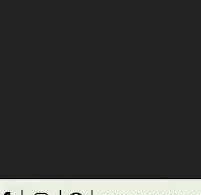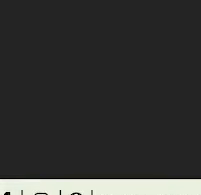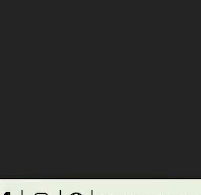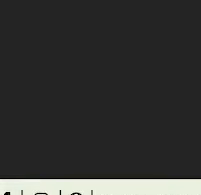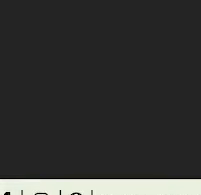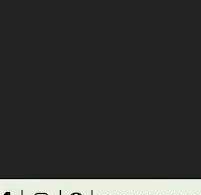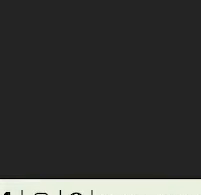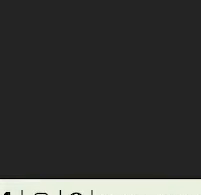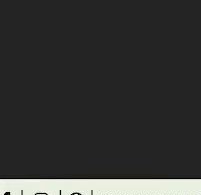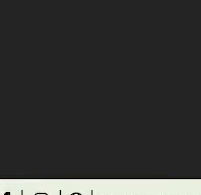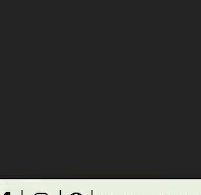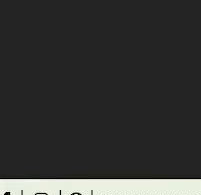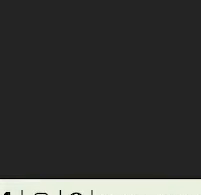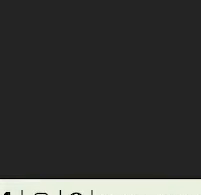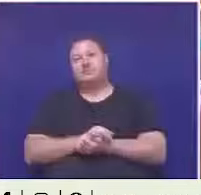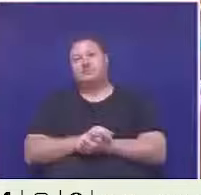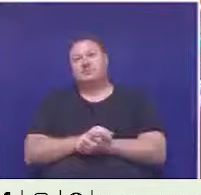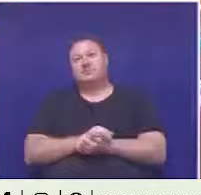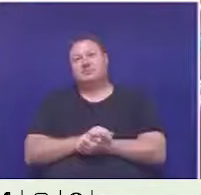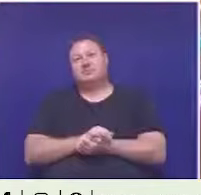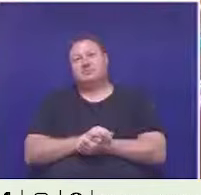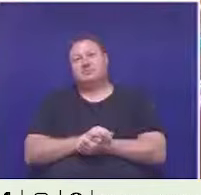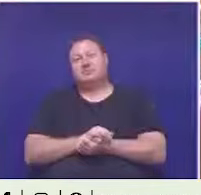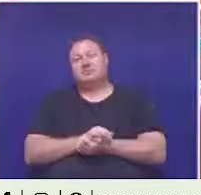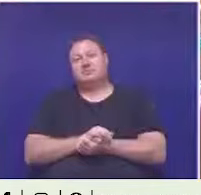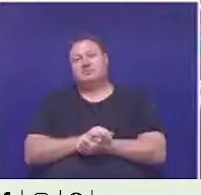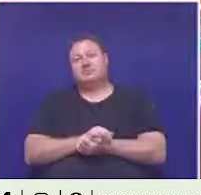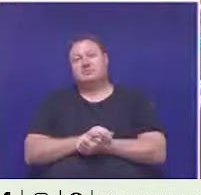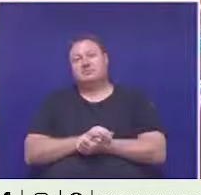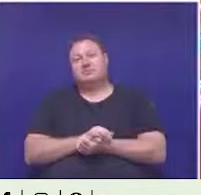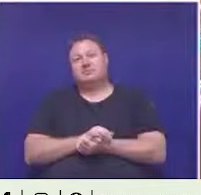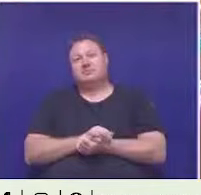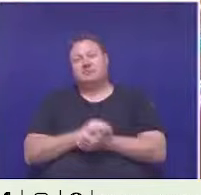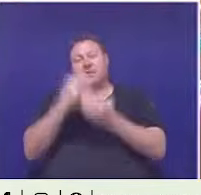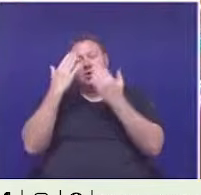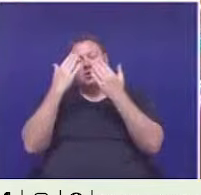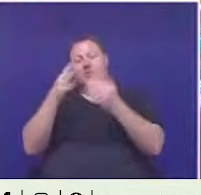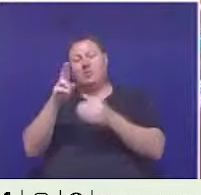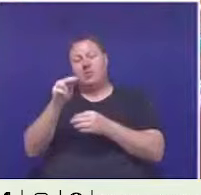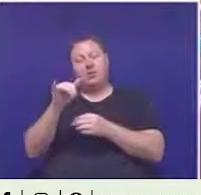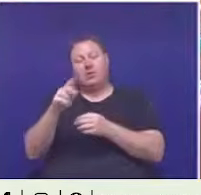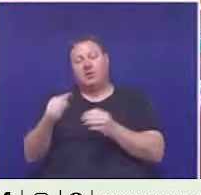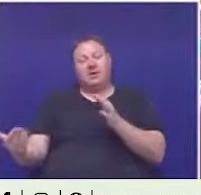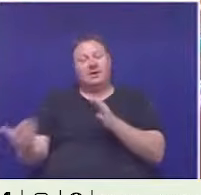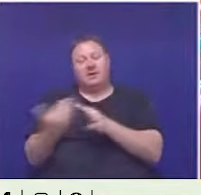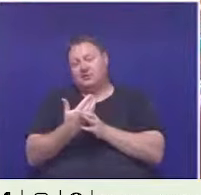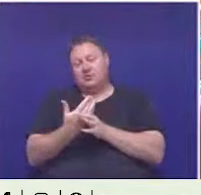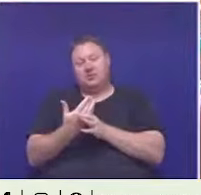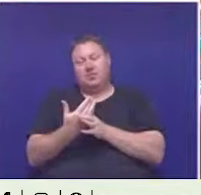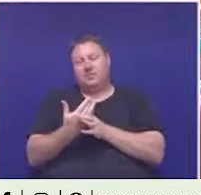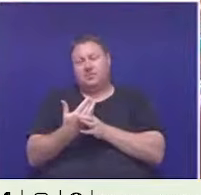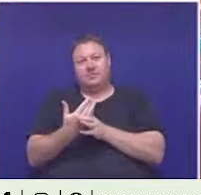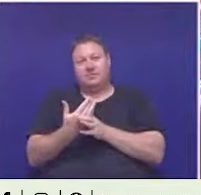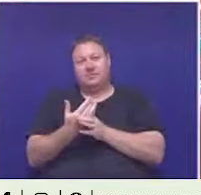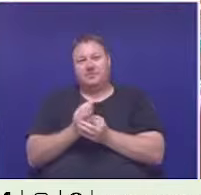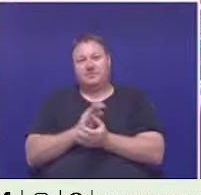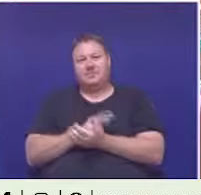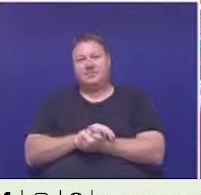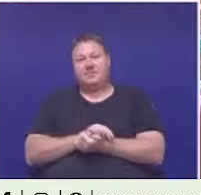All right, Honorable Nonkanyana, you are disrupting the session.